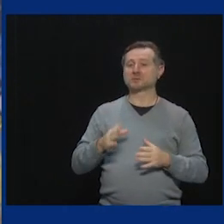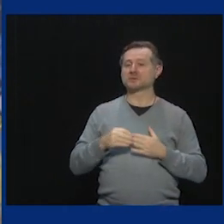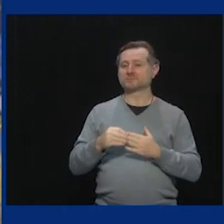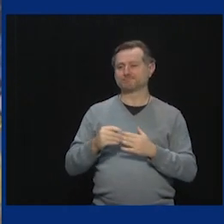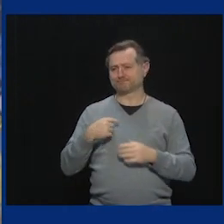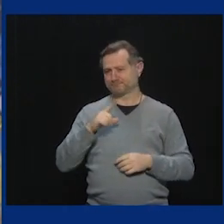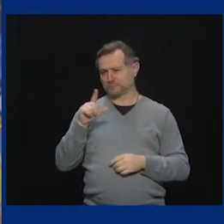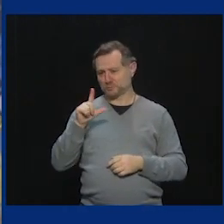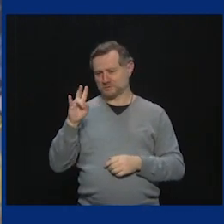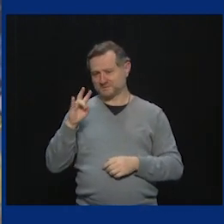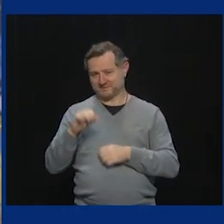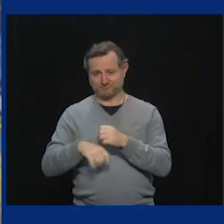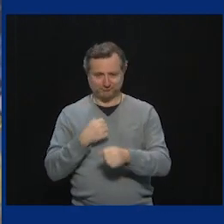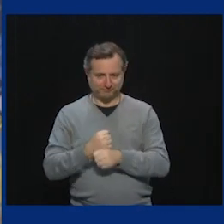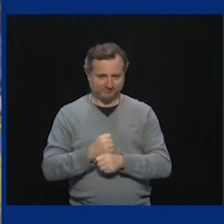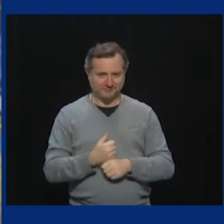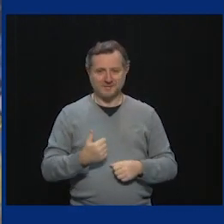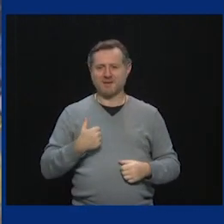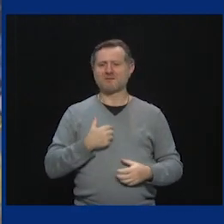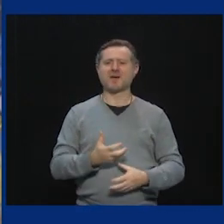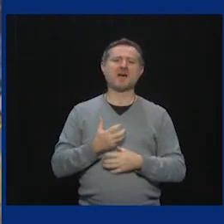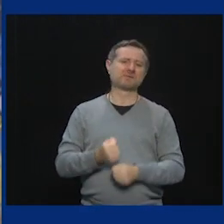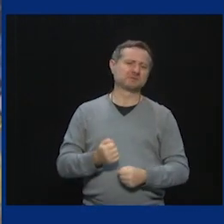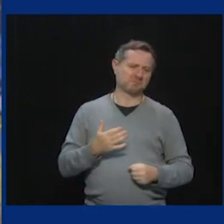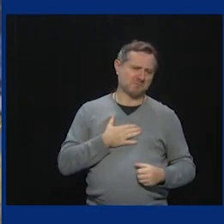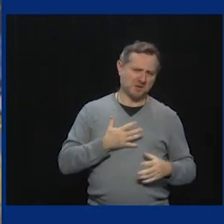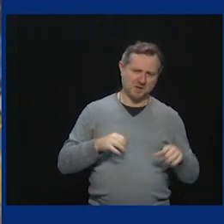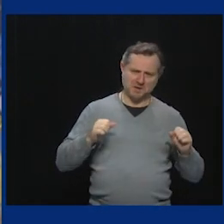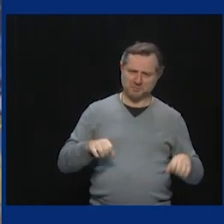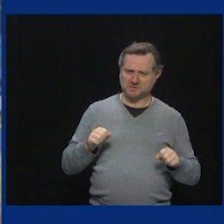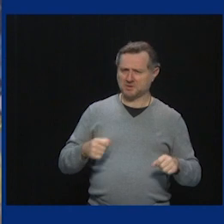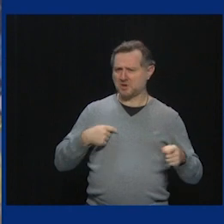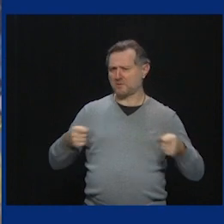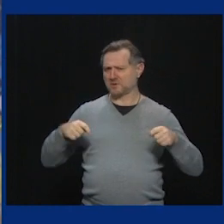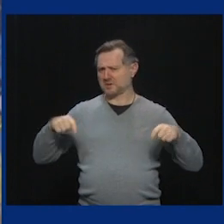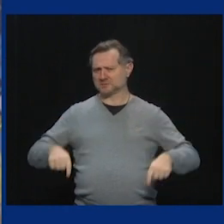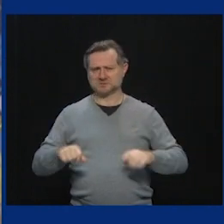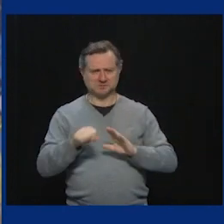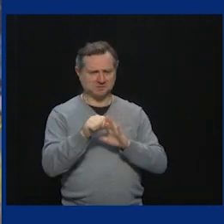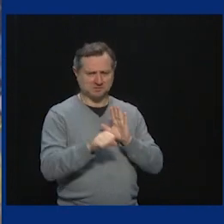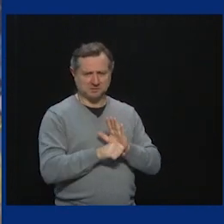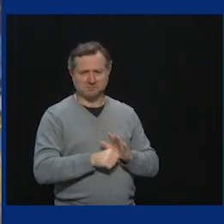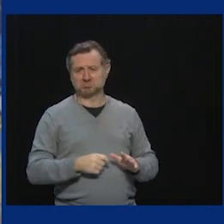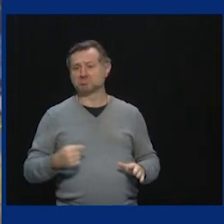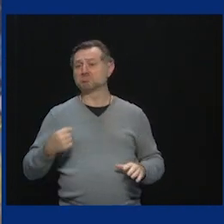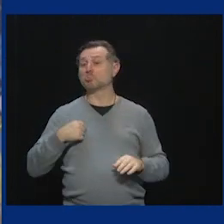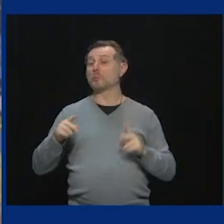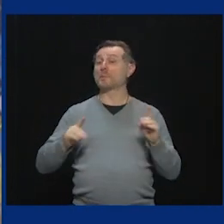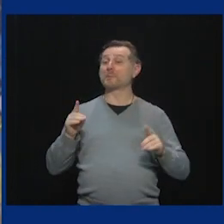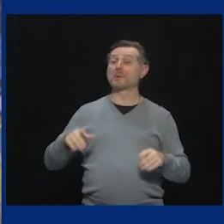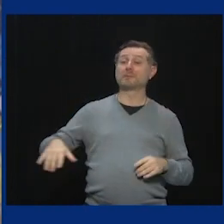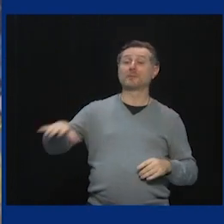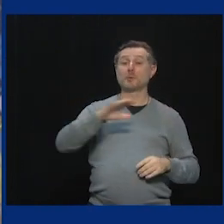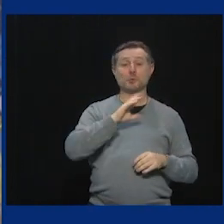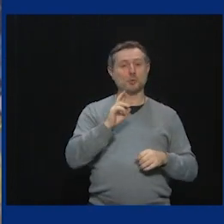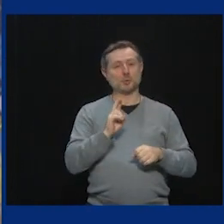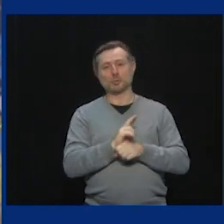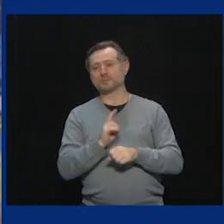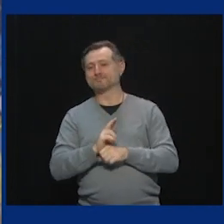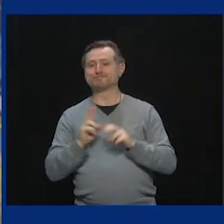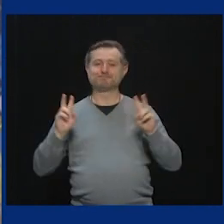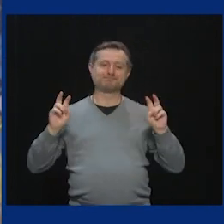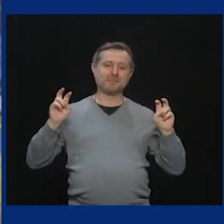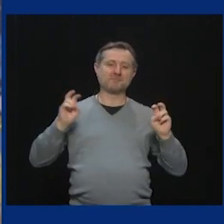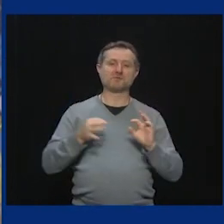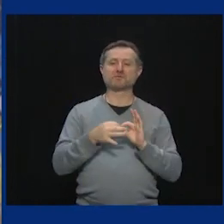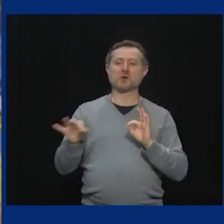I'm very confident in my ability to govern this state. I know the people of the state of New York have used phrases like breath of fresh air in terms of my